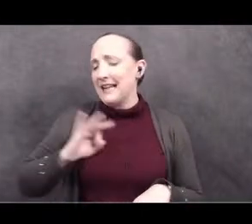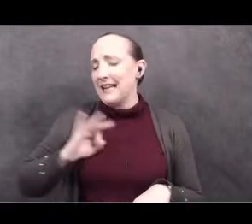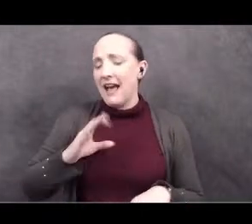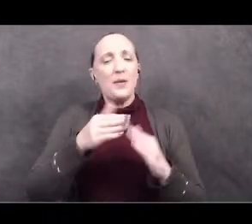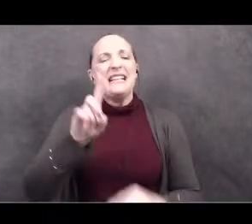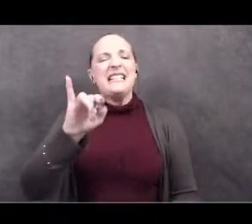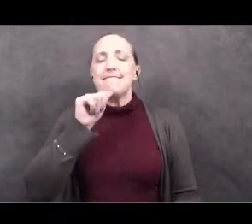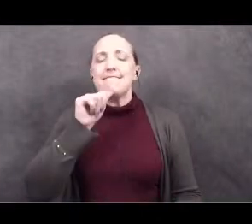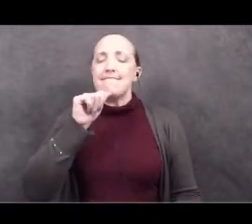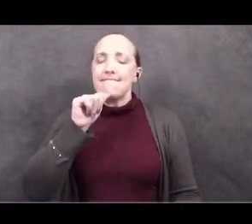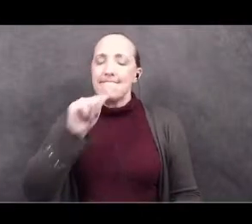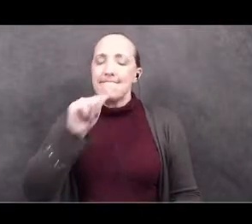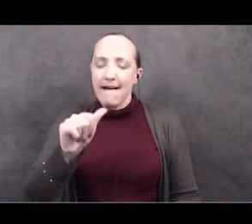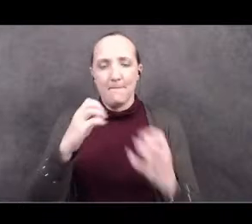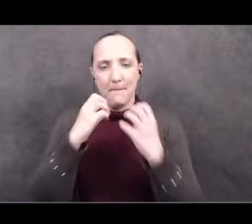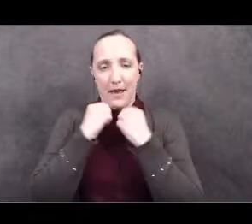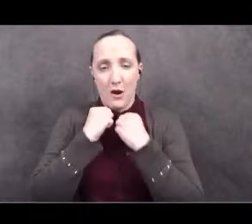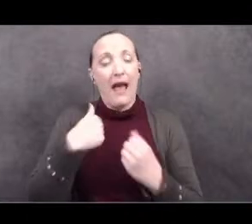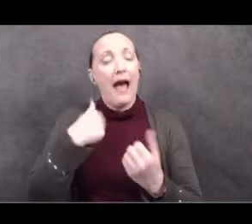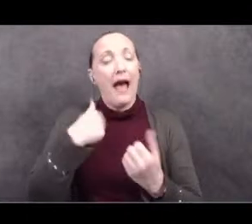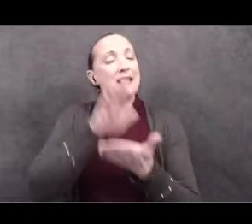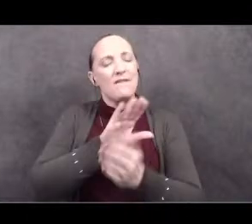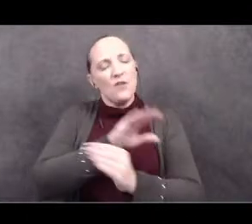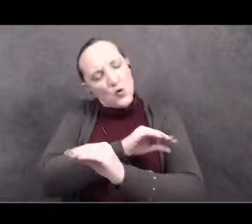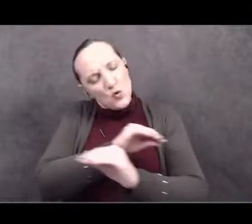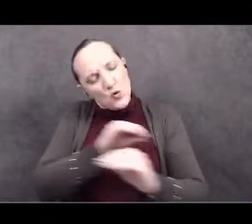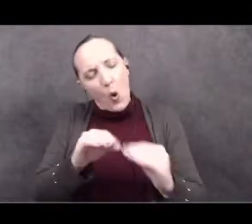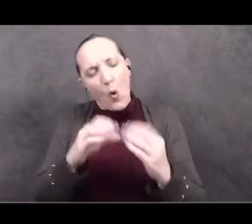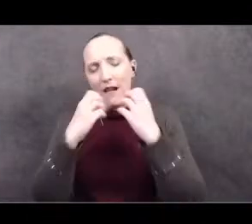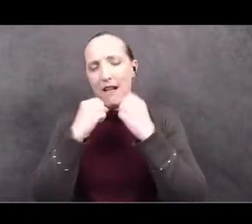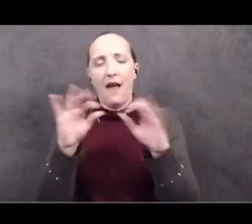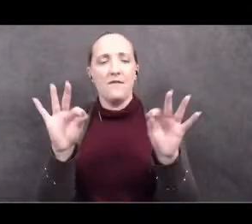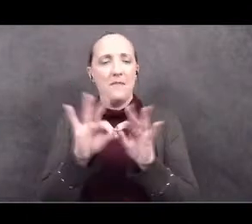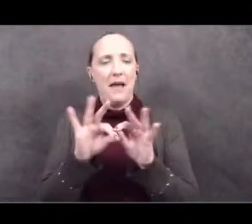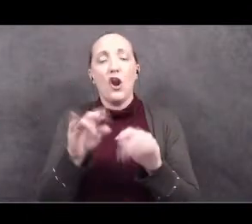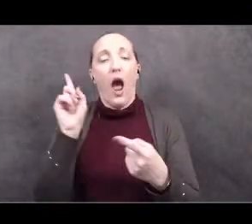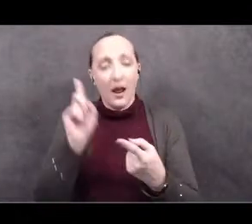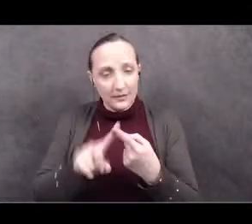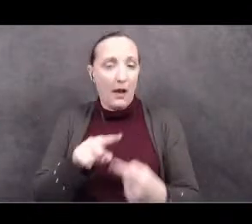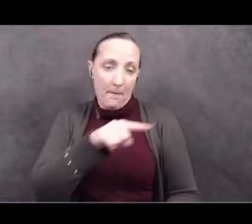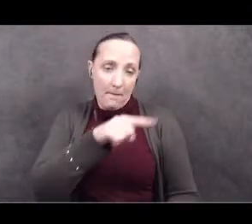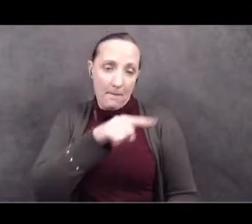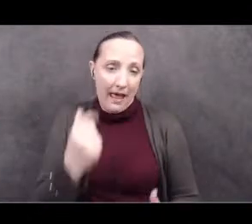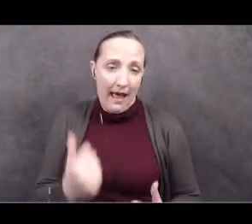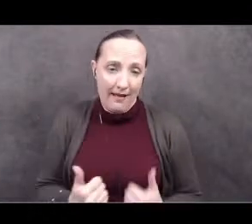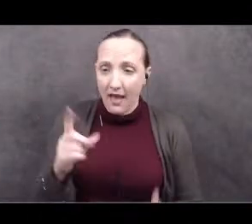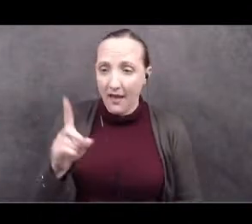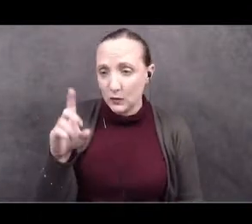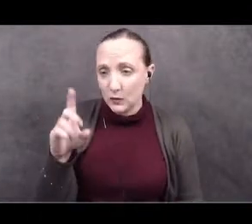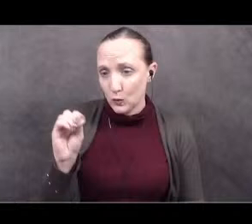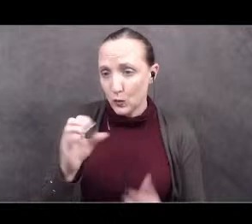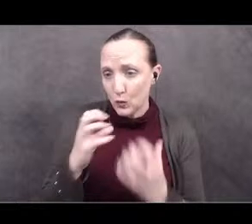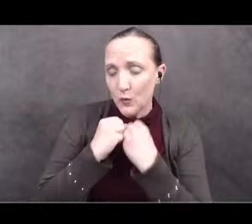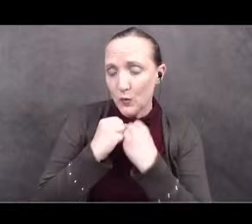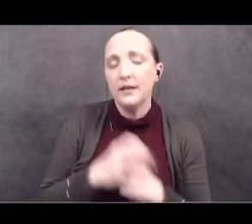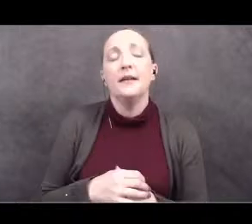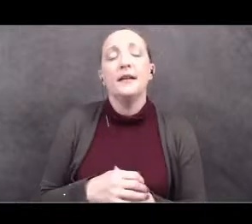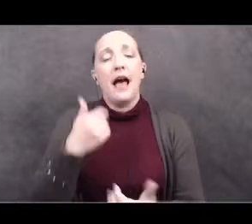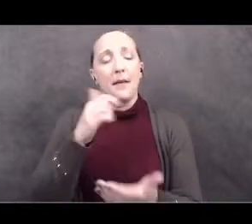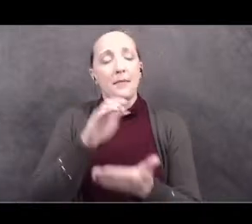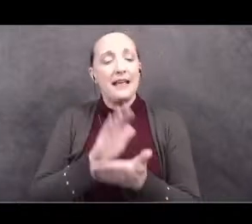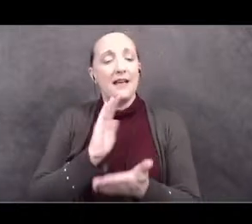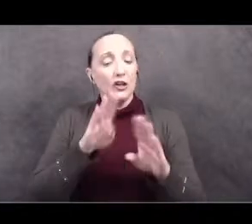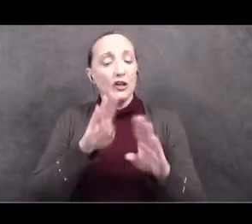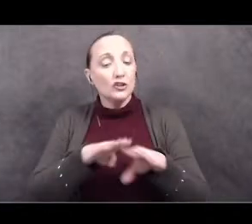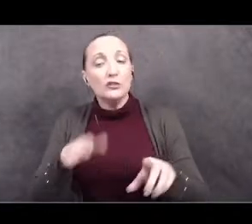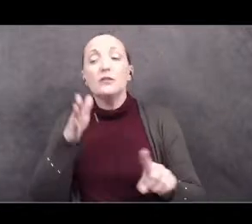believe no lives matter until black lives do I know the world we will leave to all of our children will be better brighter Bolder